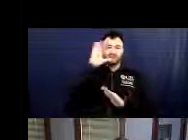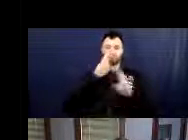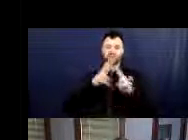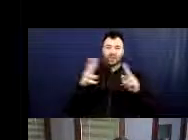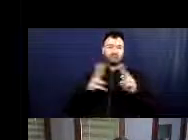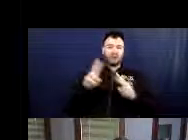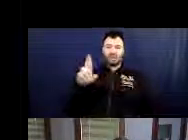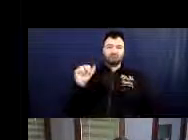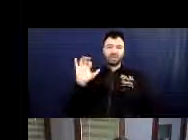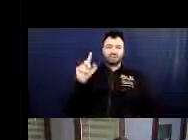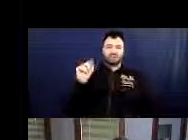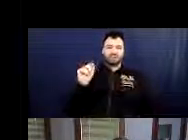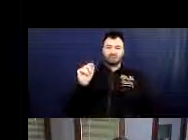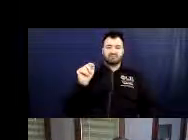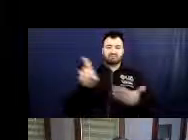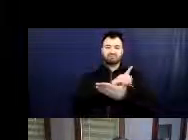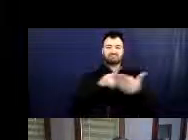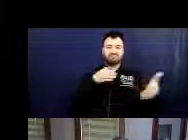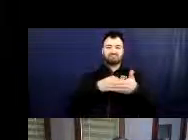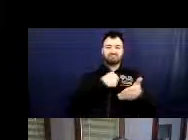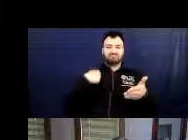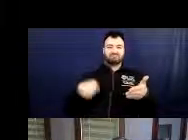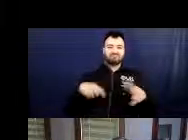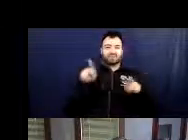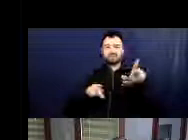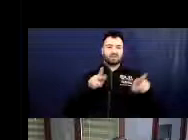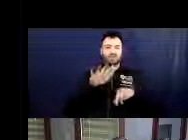as you would imagine during that era.